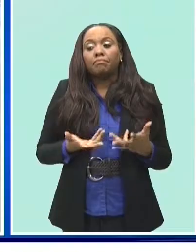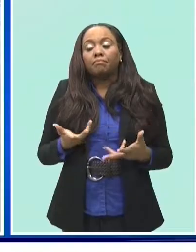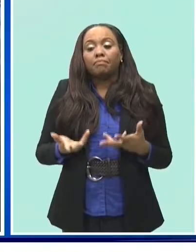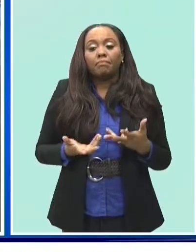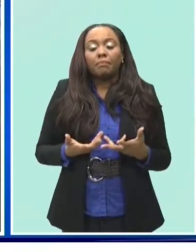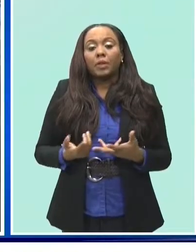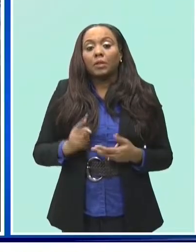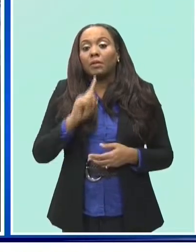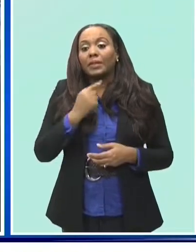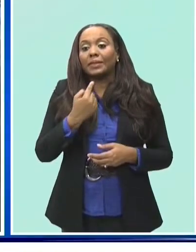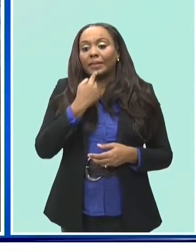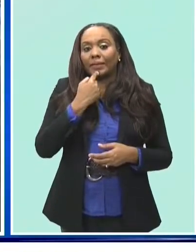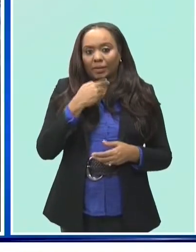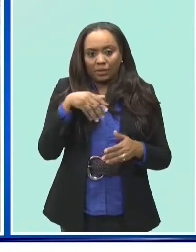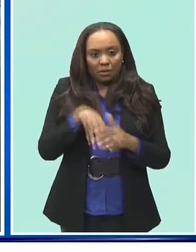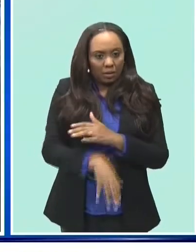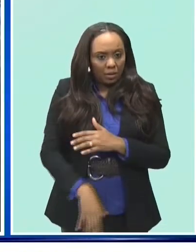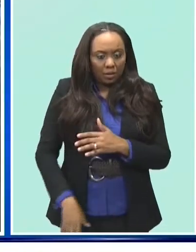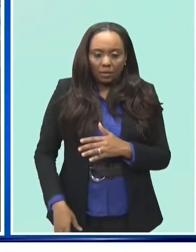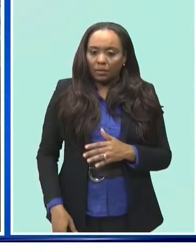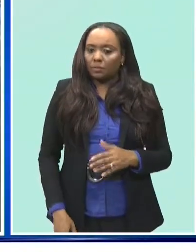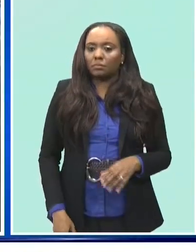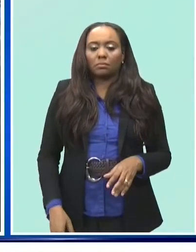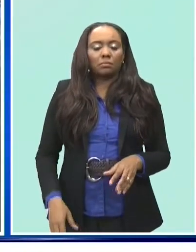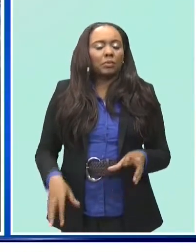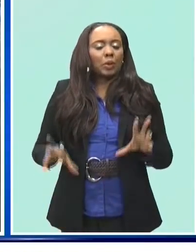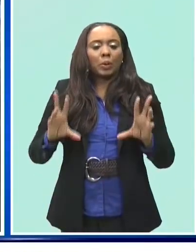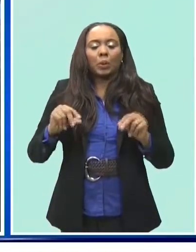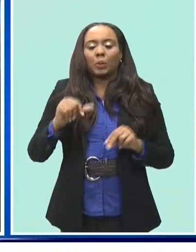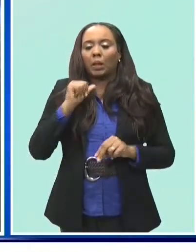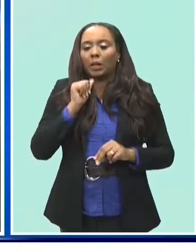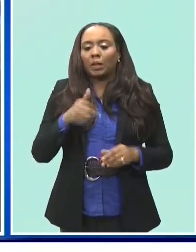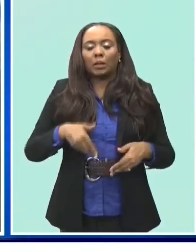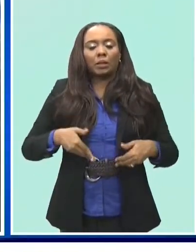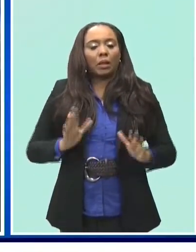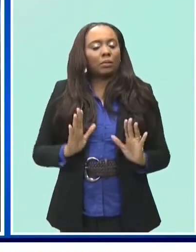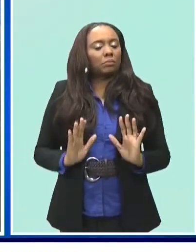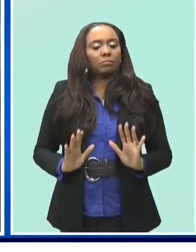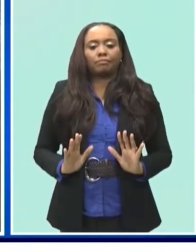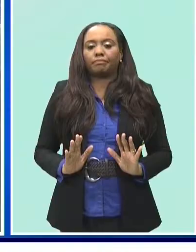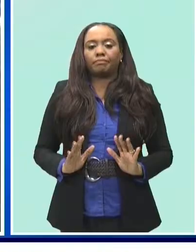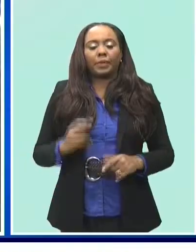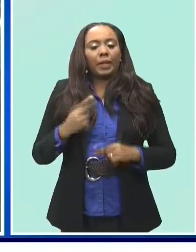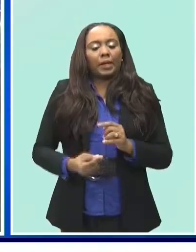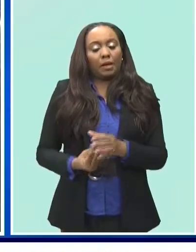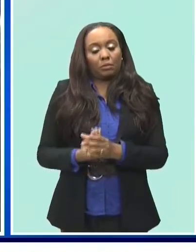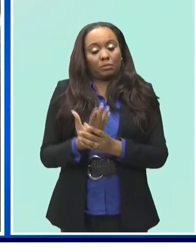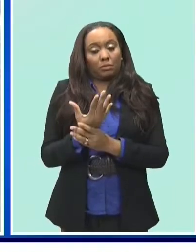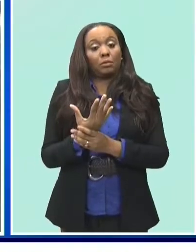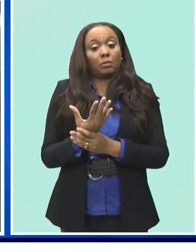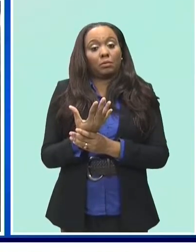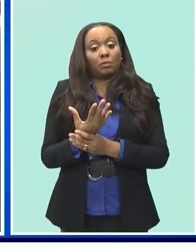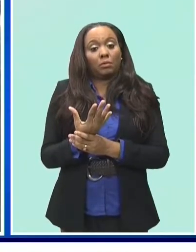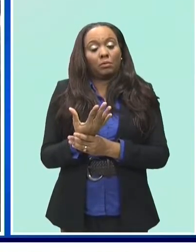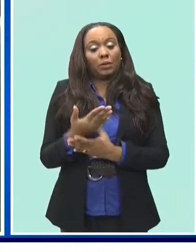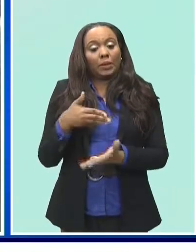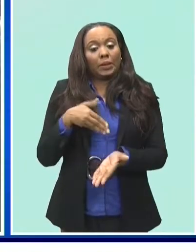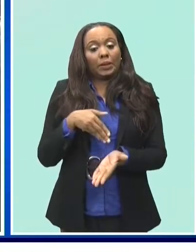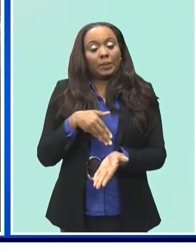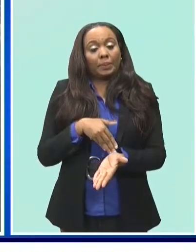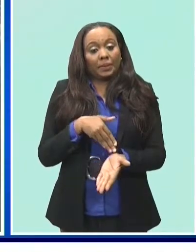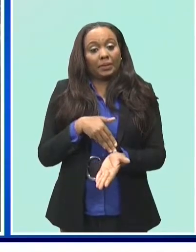one of the more serious offenses, then we're leaving that person out of the mix. And this is not unique to